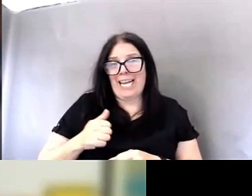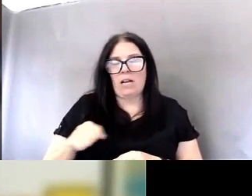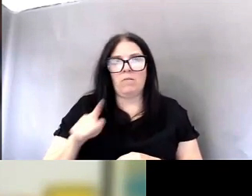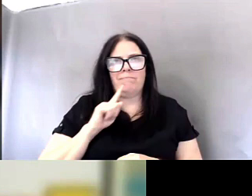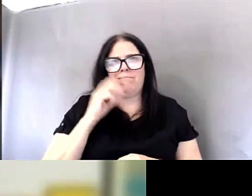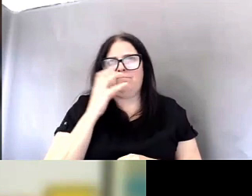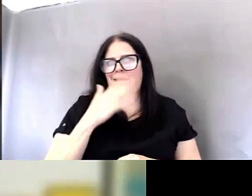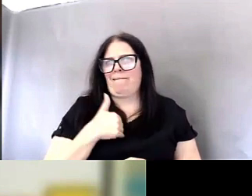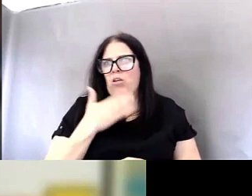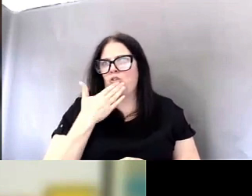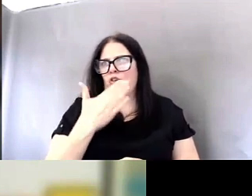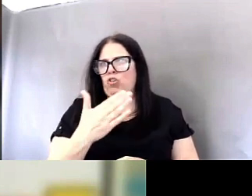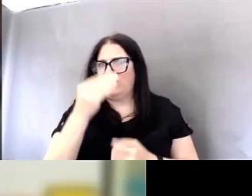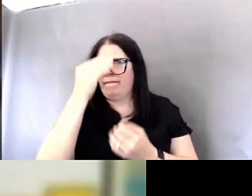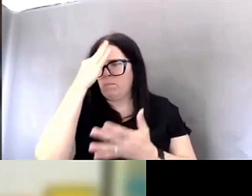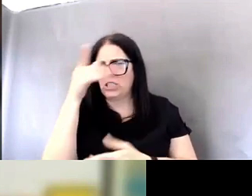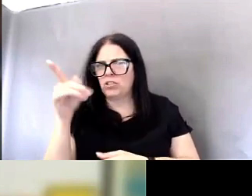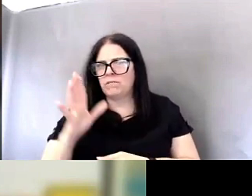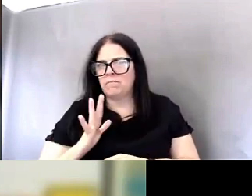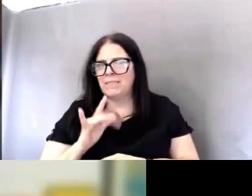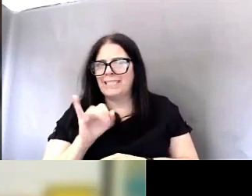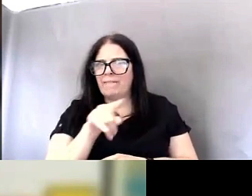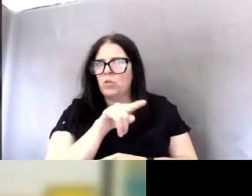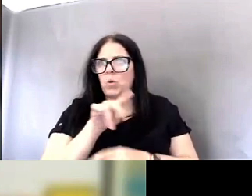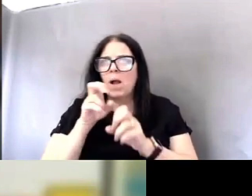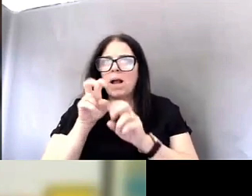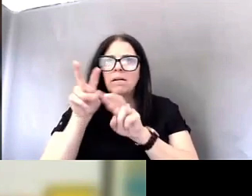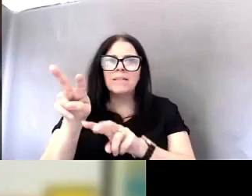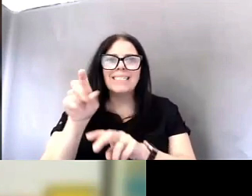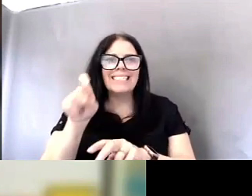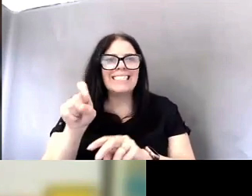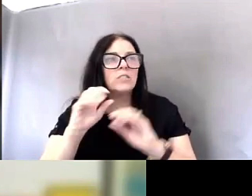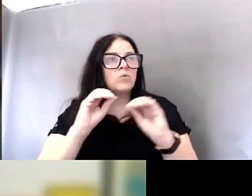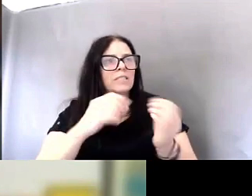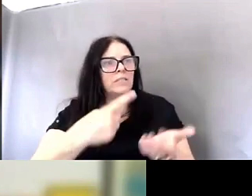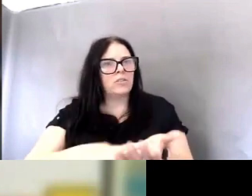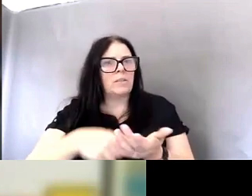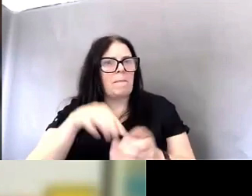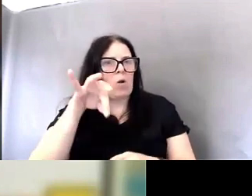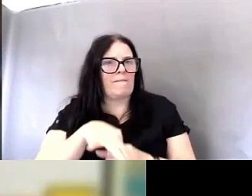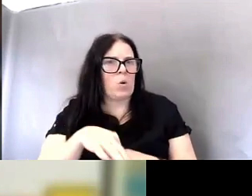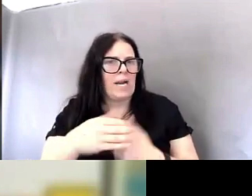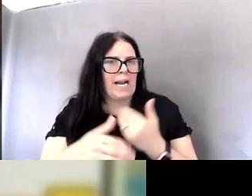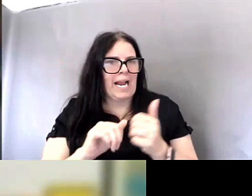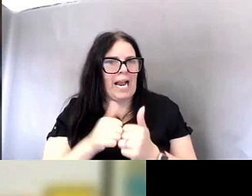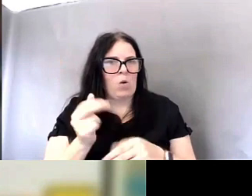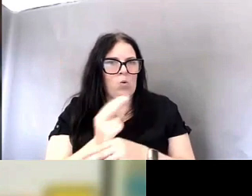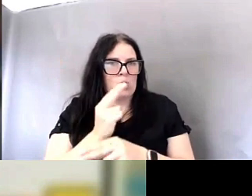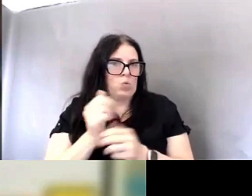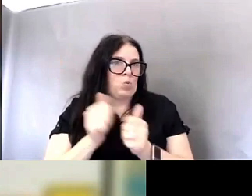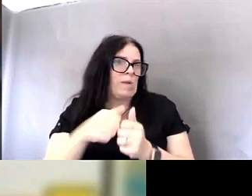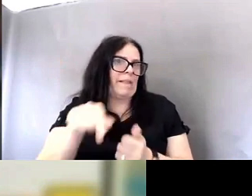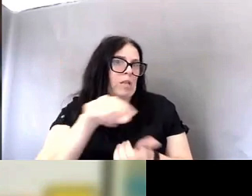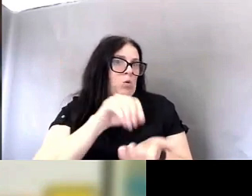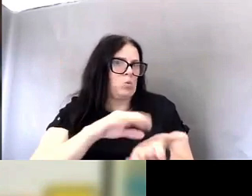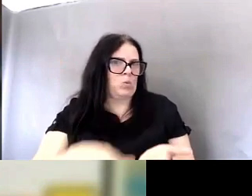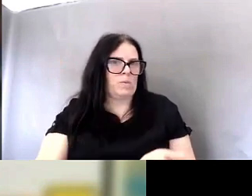terrific if you are needing material to use to work with your